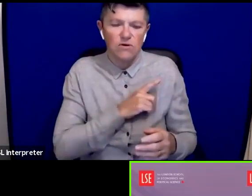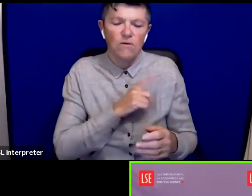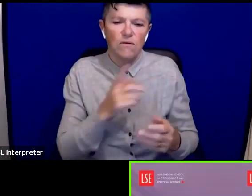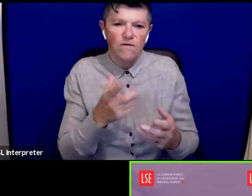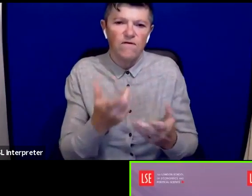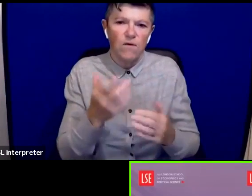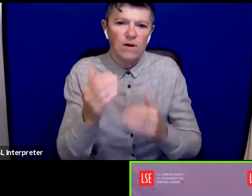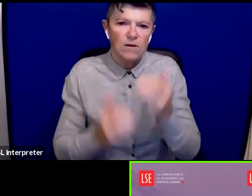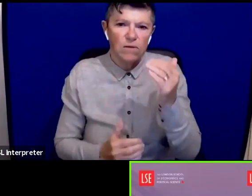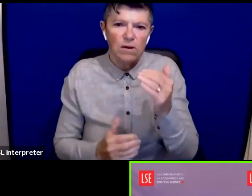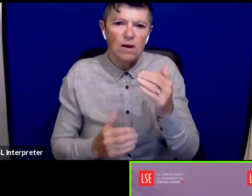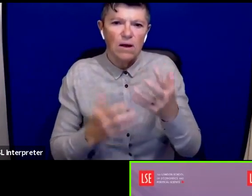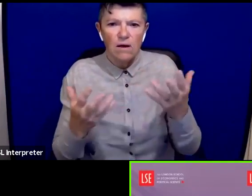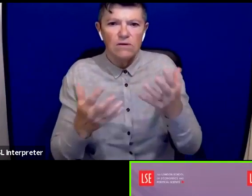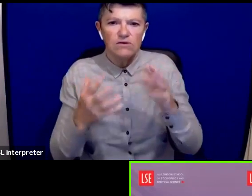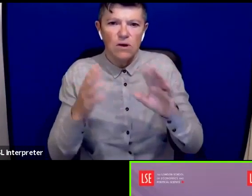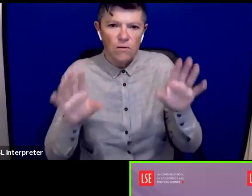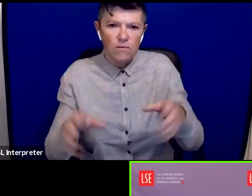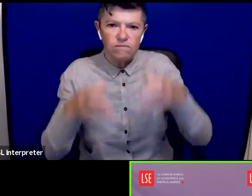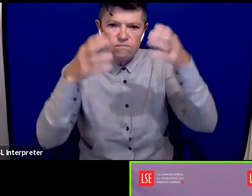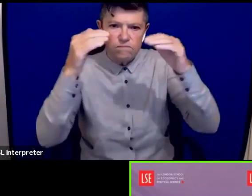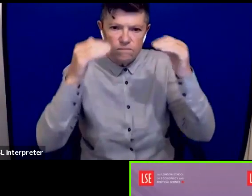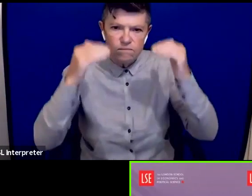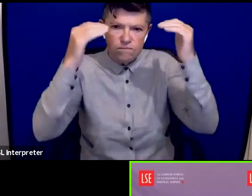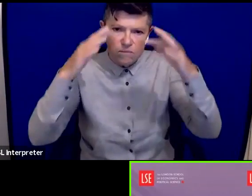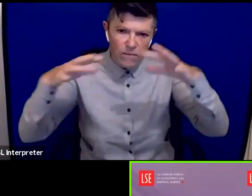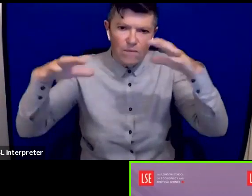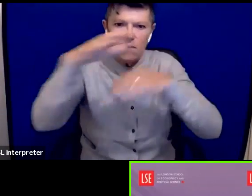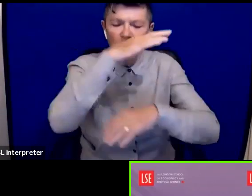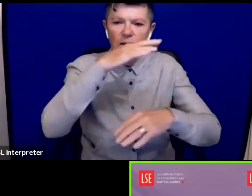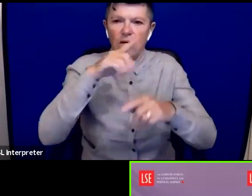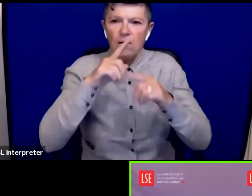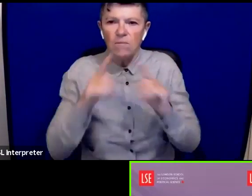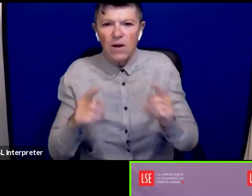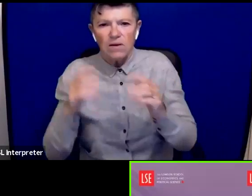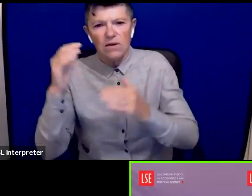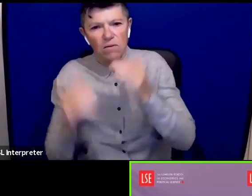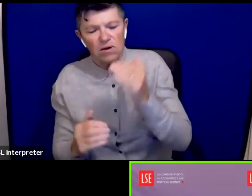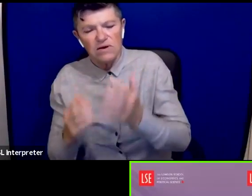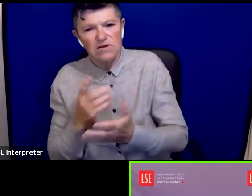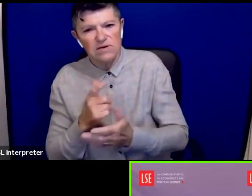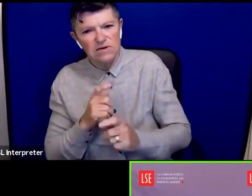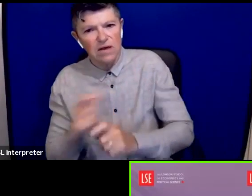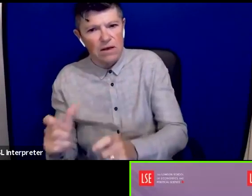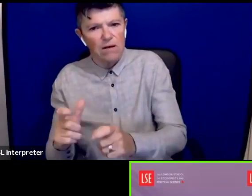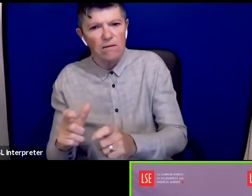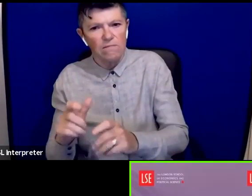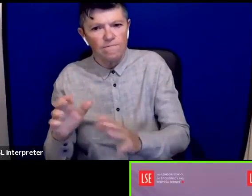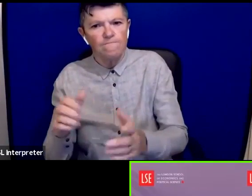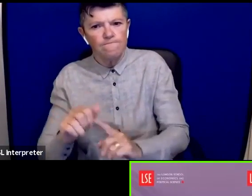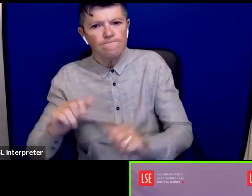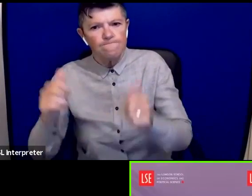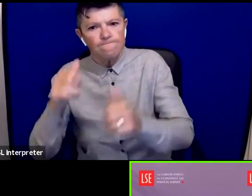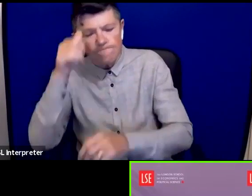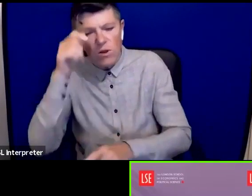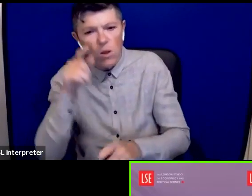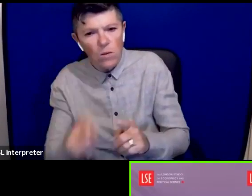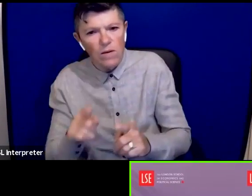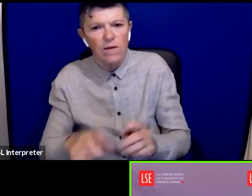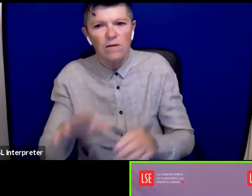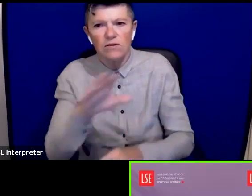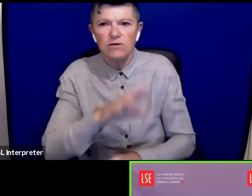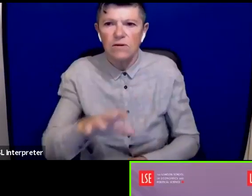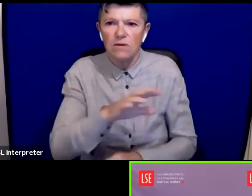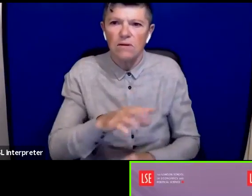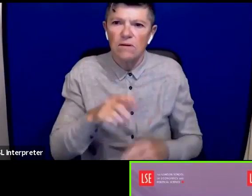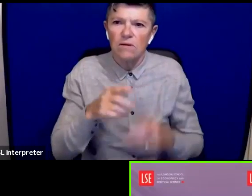heterogeneous, but inequality is still such a defining characteristic of the region, is there a united narrative of inequalities in